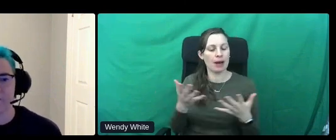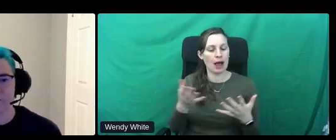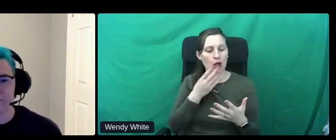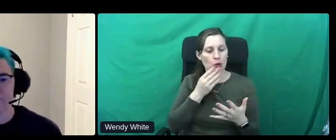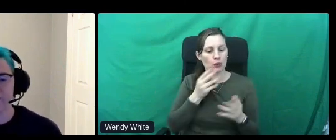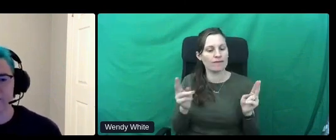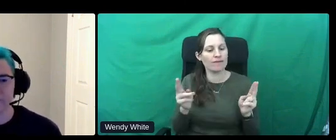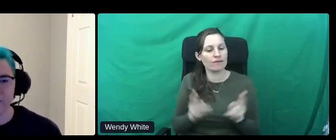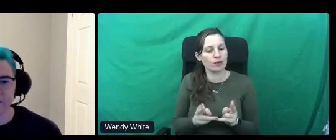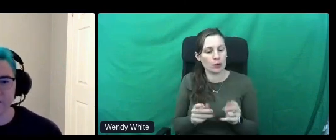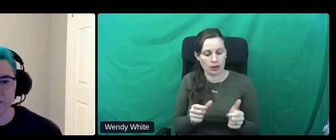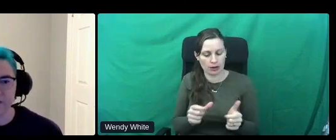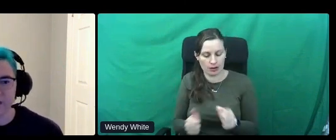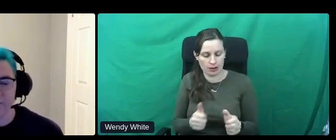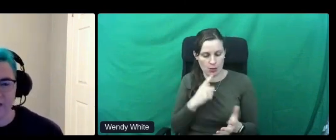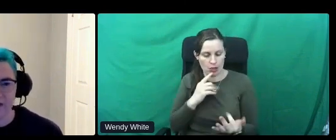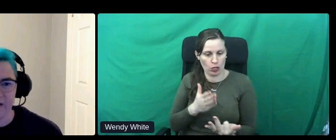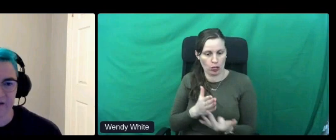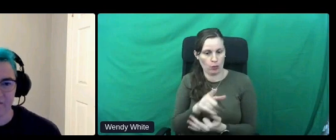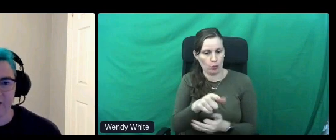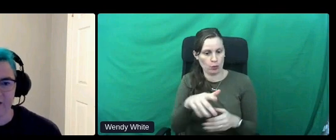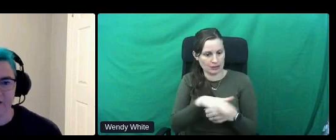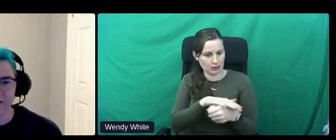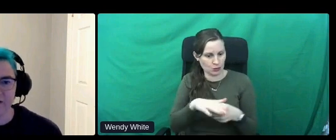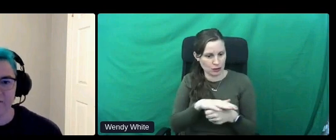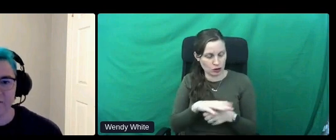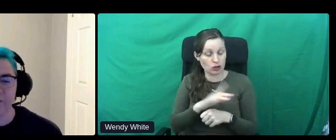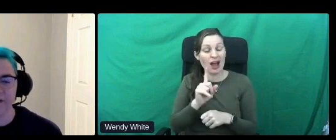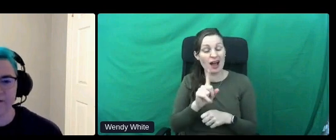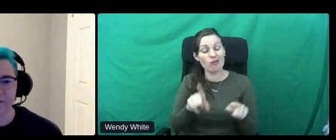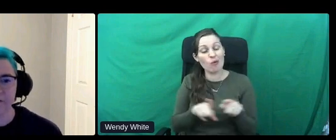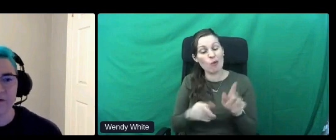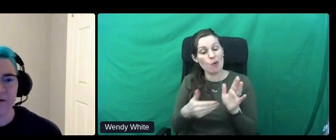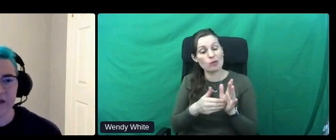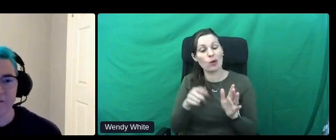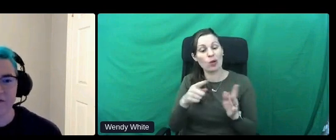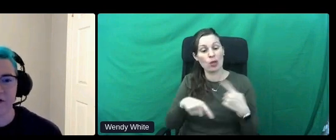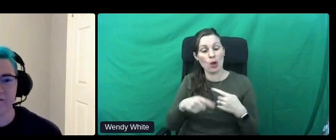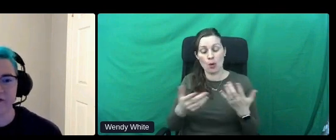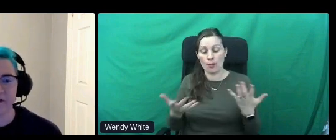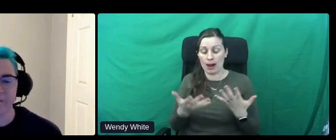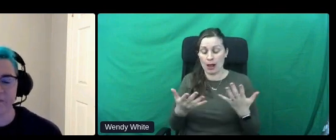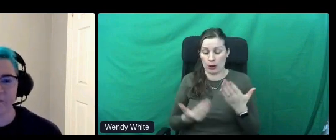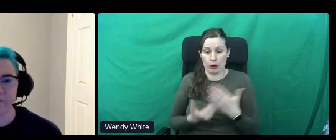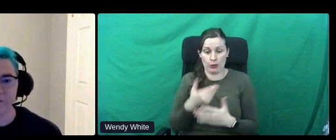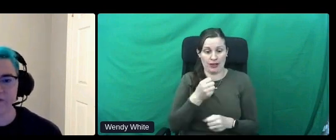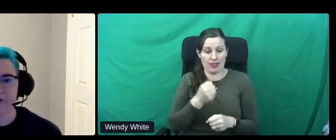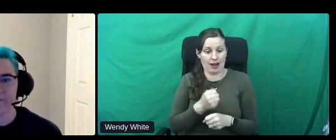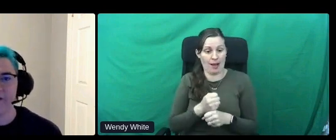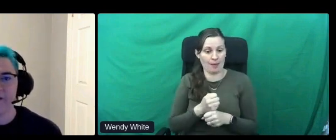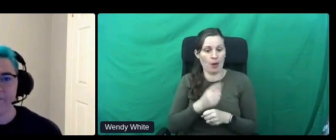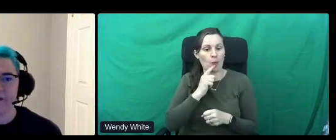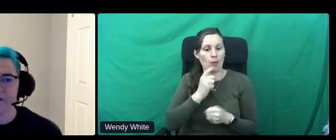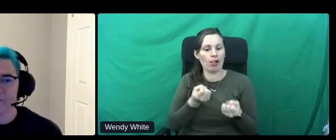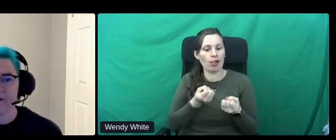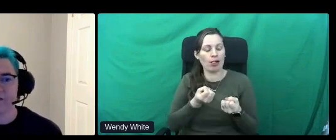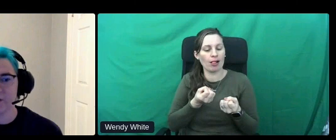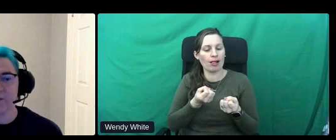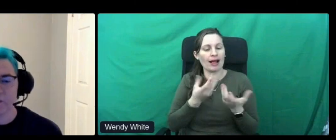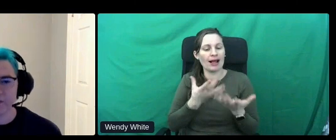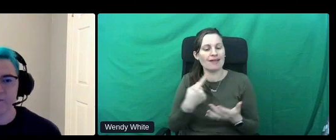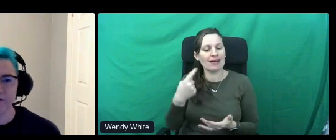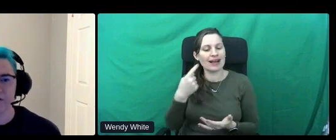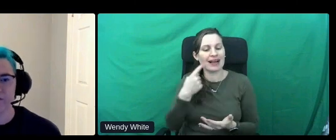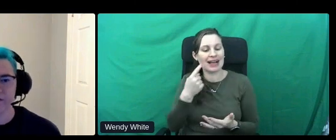while they were going through the situation. And I actually find that for players that are new to the game, this oftentimes will present an easy way